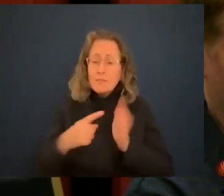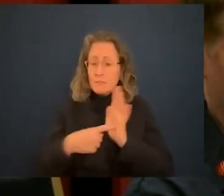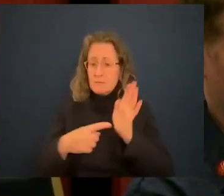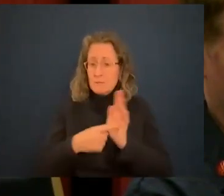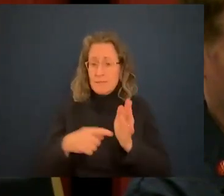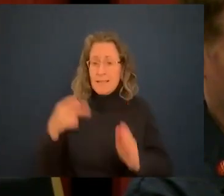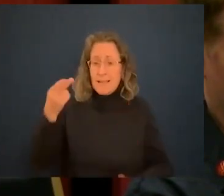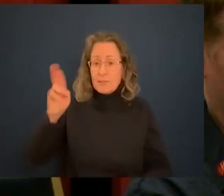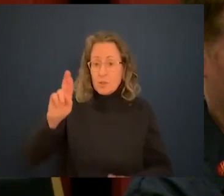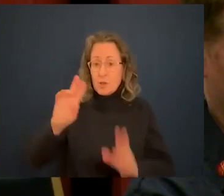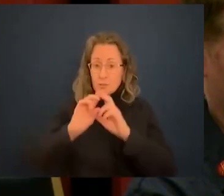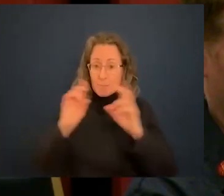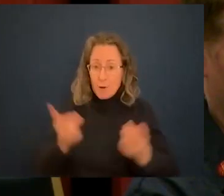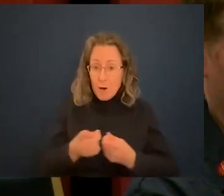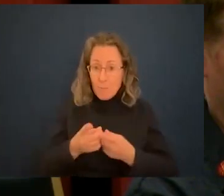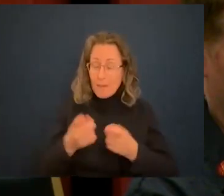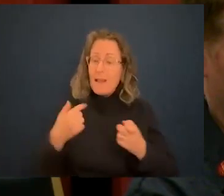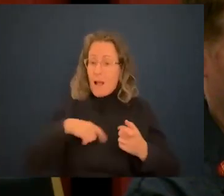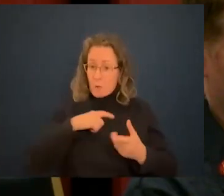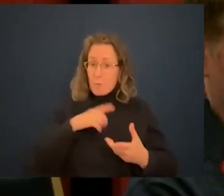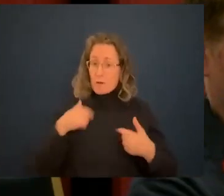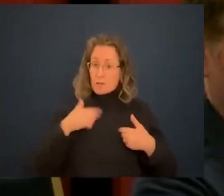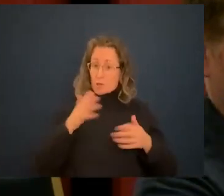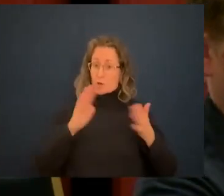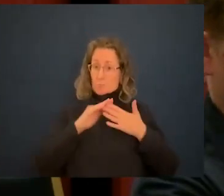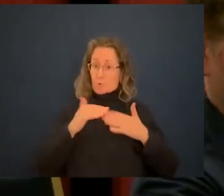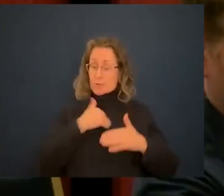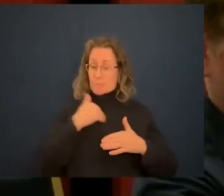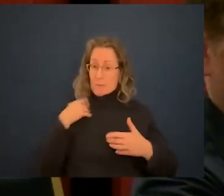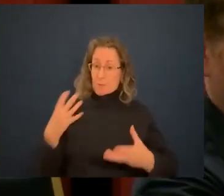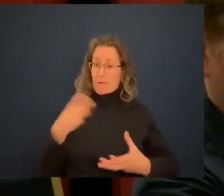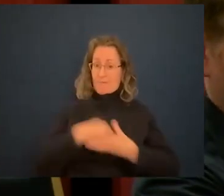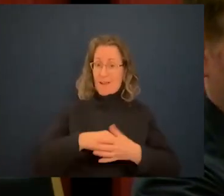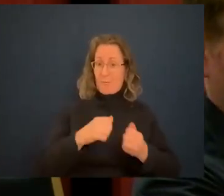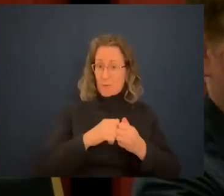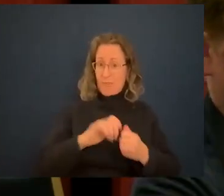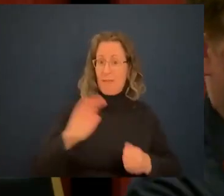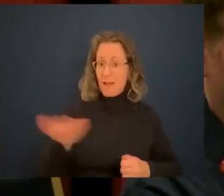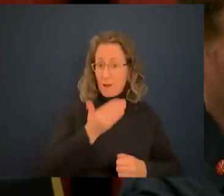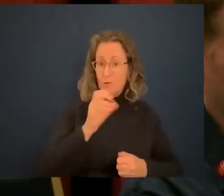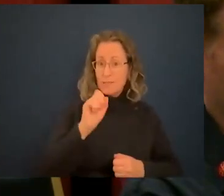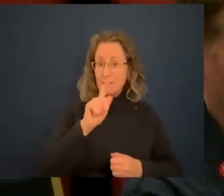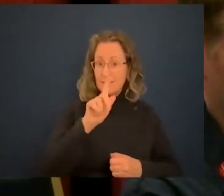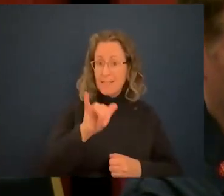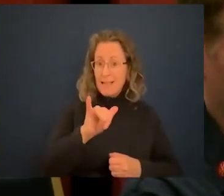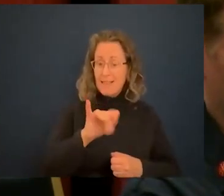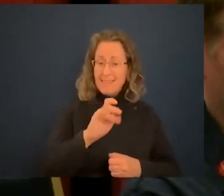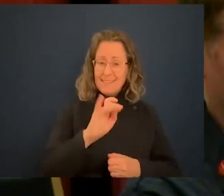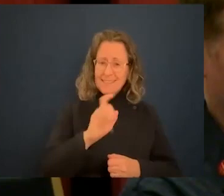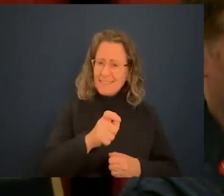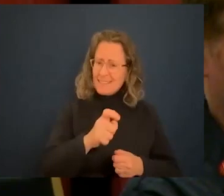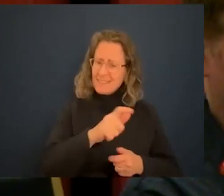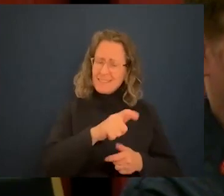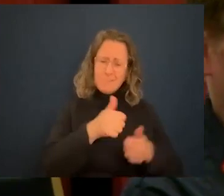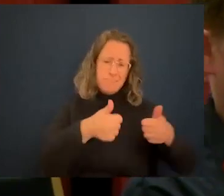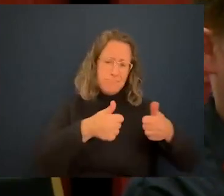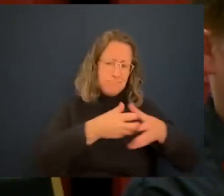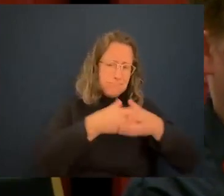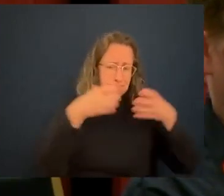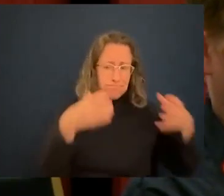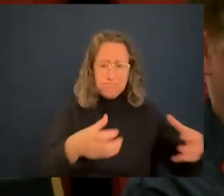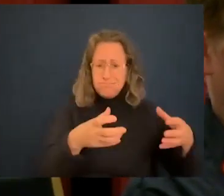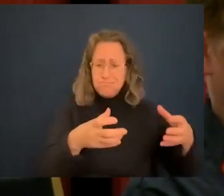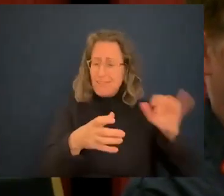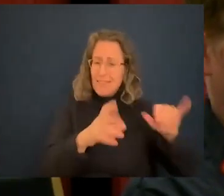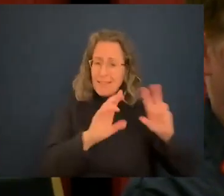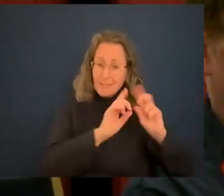community input on the hiring process that resulted in Sally Nix and now is a growing Department there's others that were